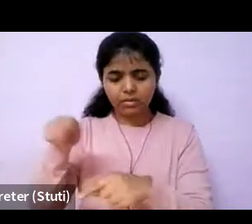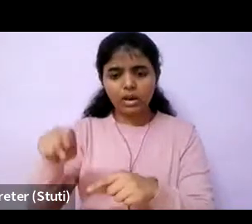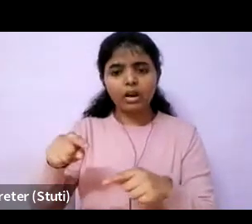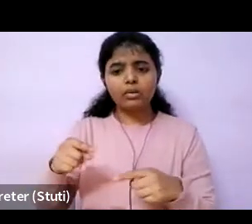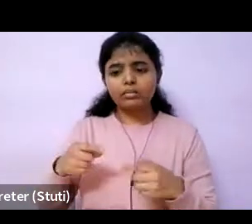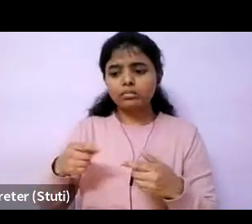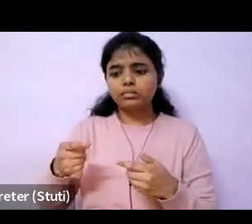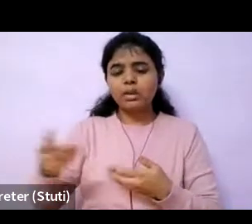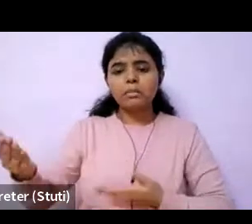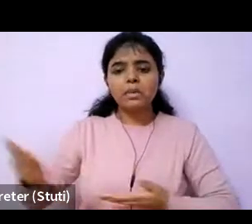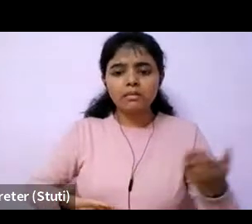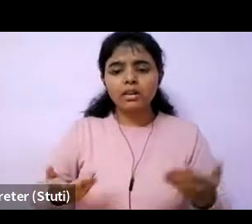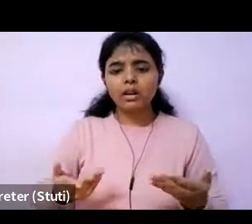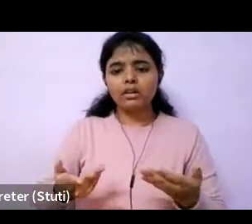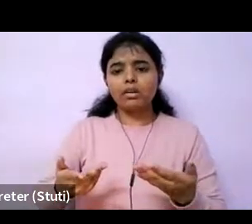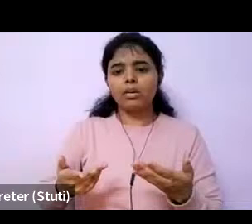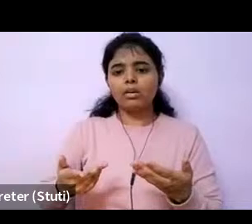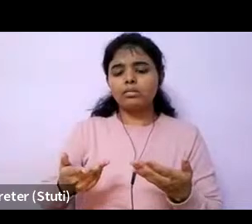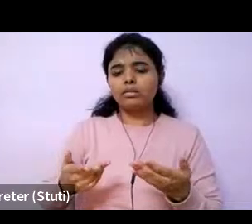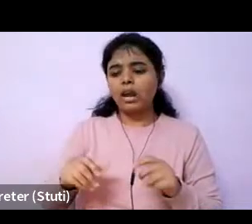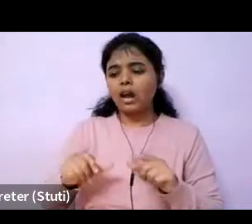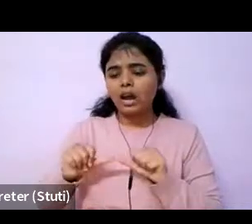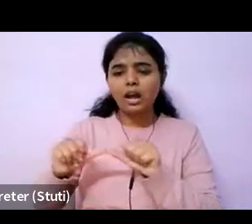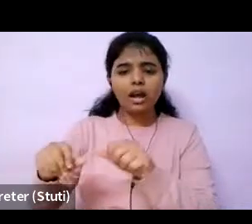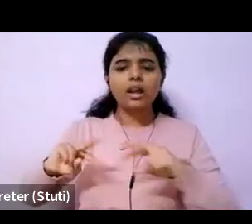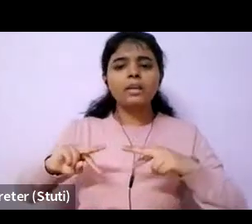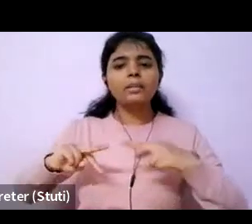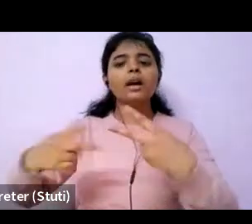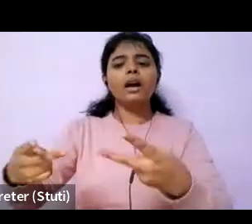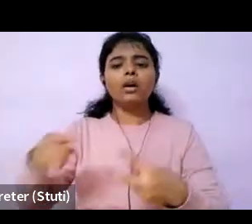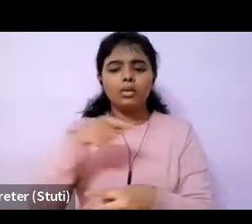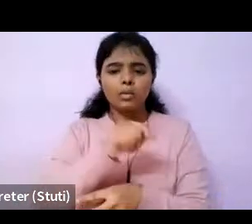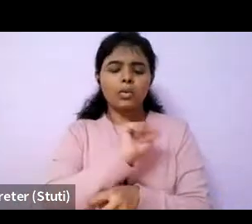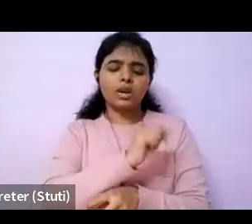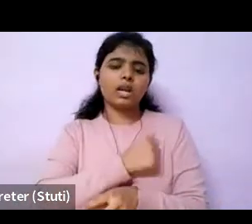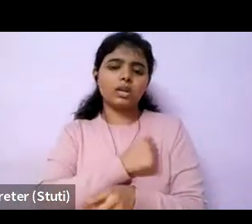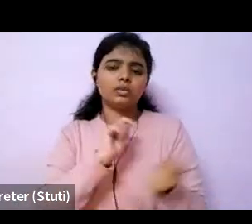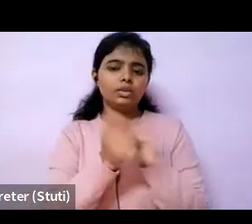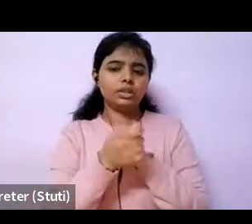yes, there is a fallacy of reading, of course, from